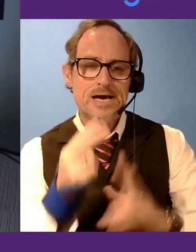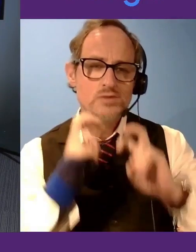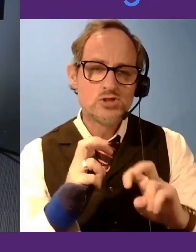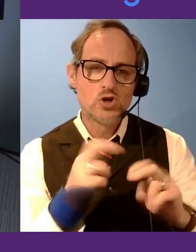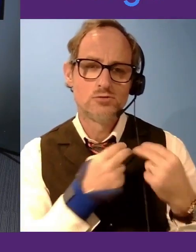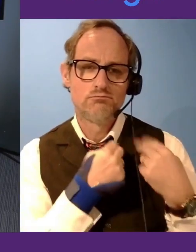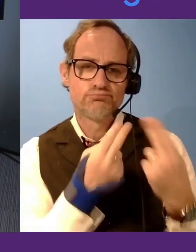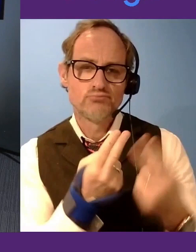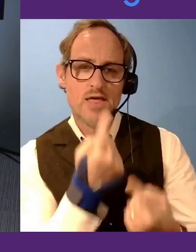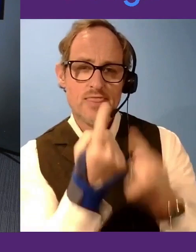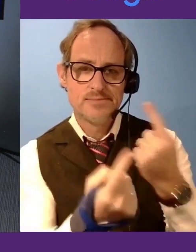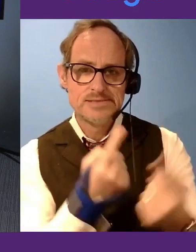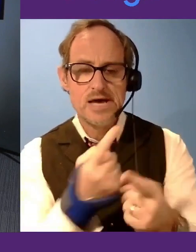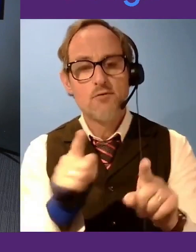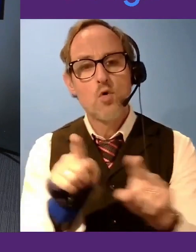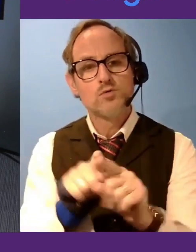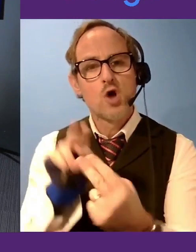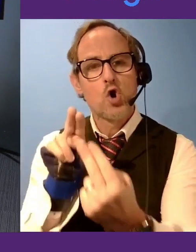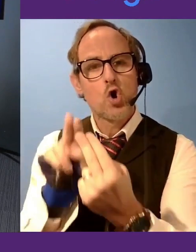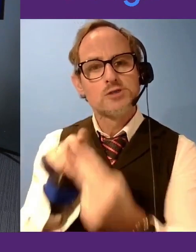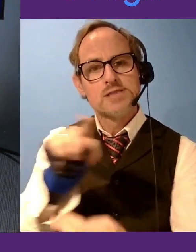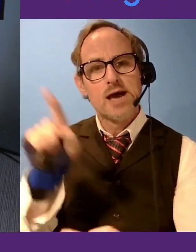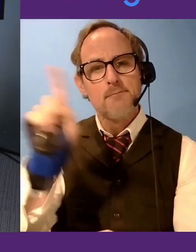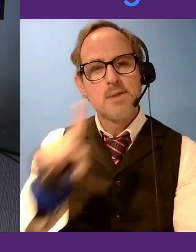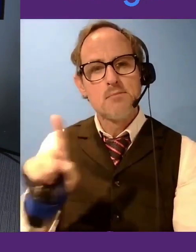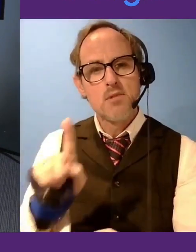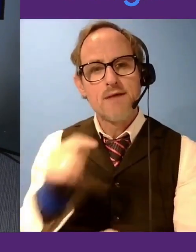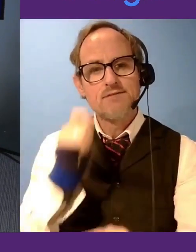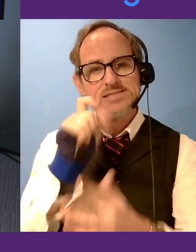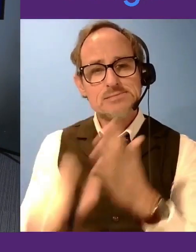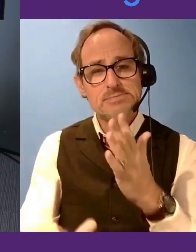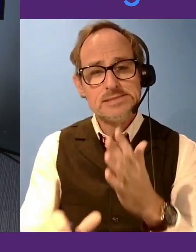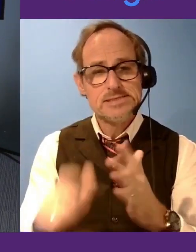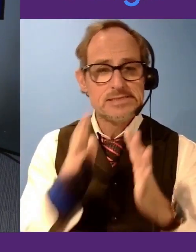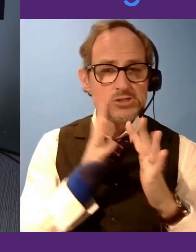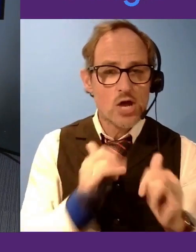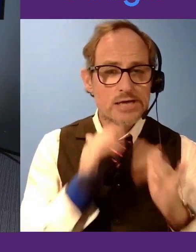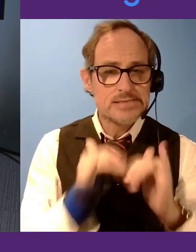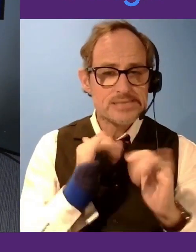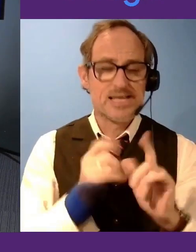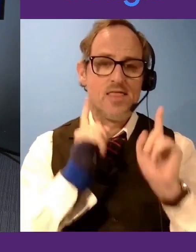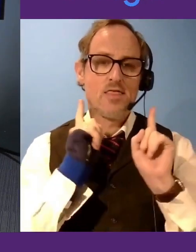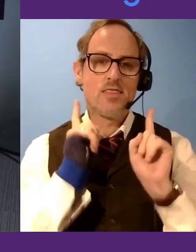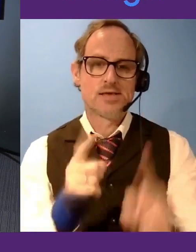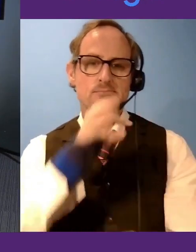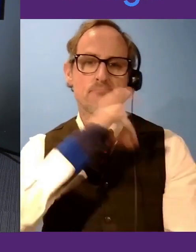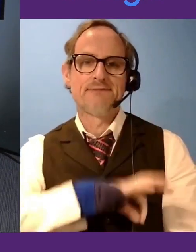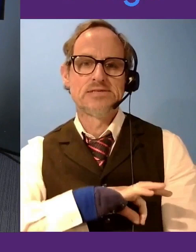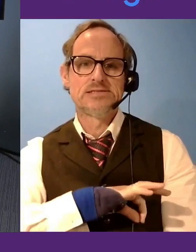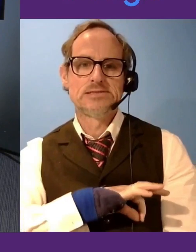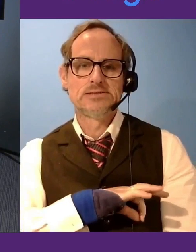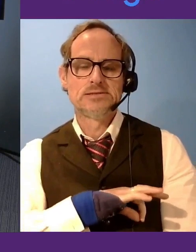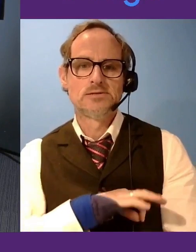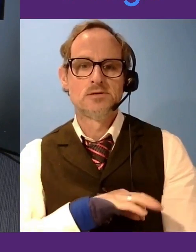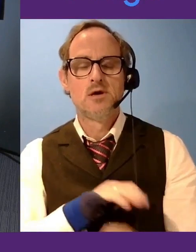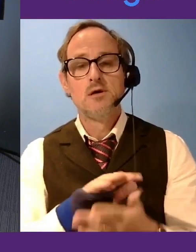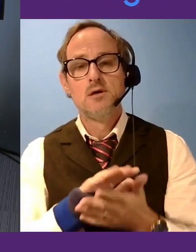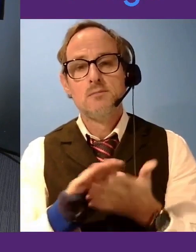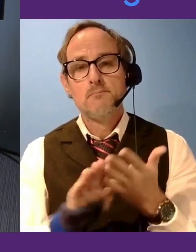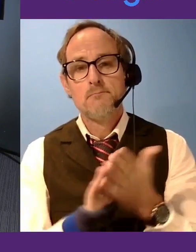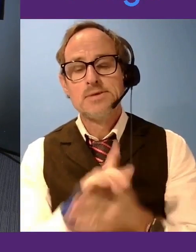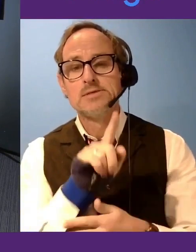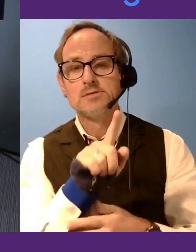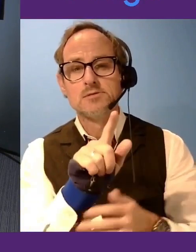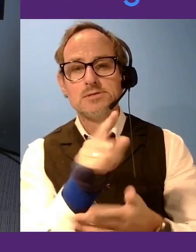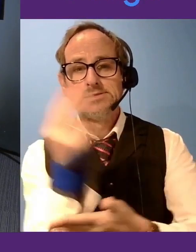with disabilities. That is the biggest win ever, because you will win their hearts. They will realize that their work makes